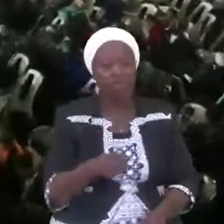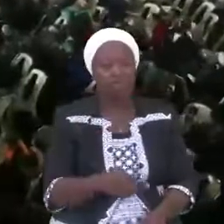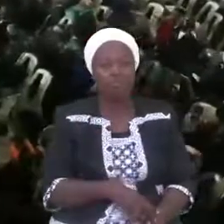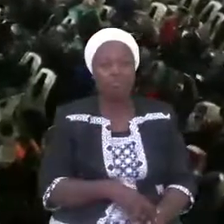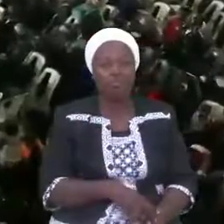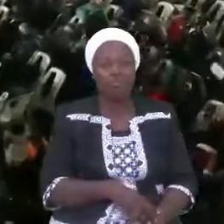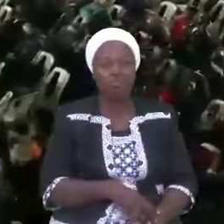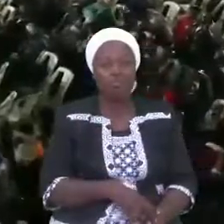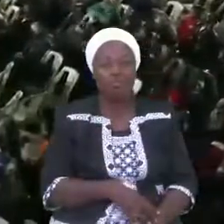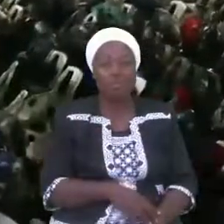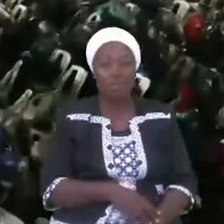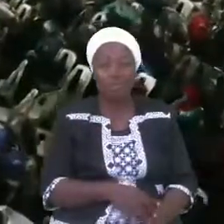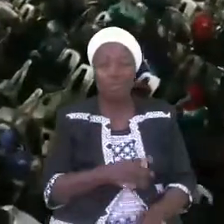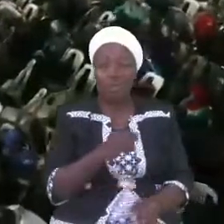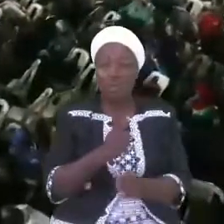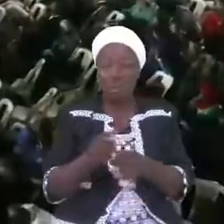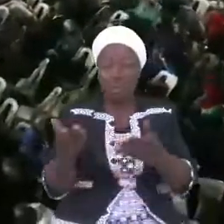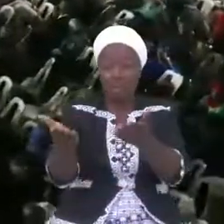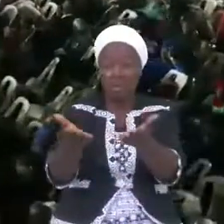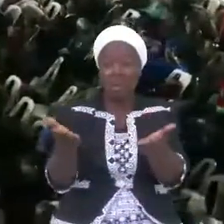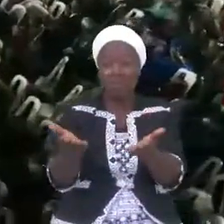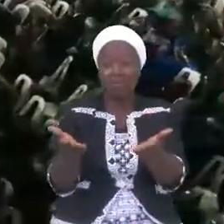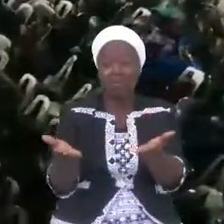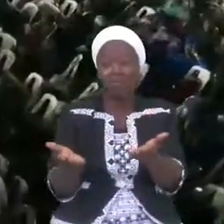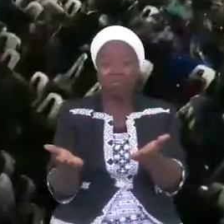Just at the back of the